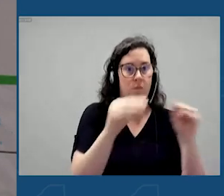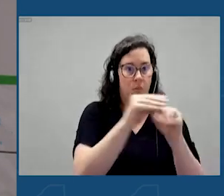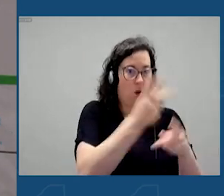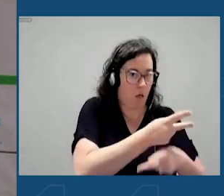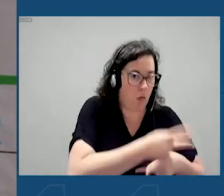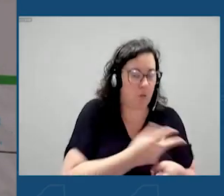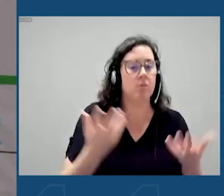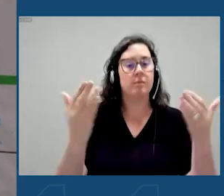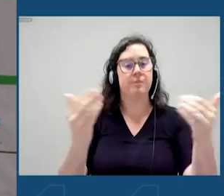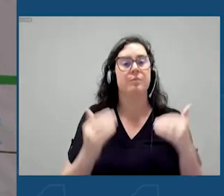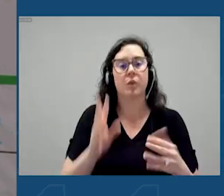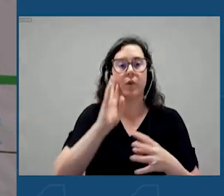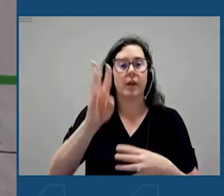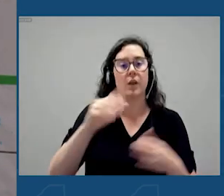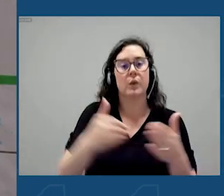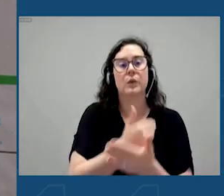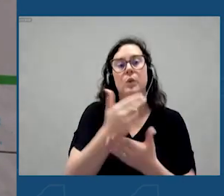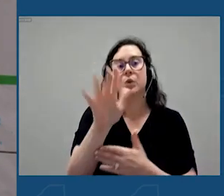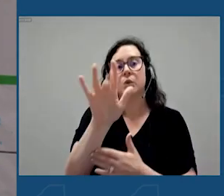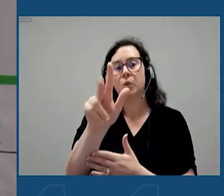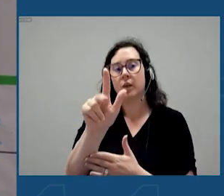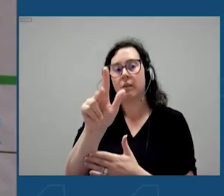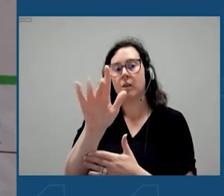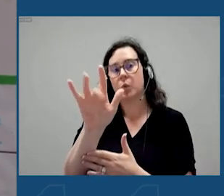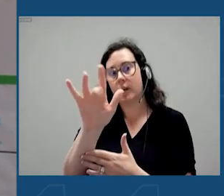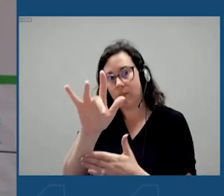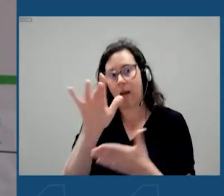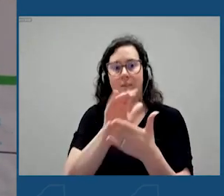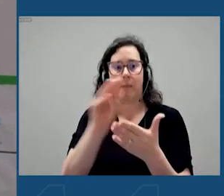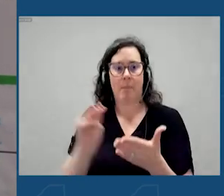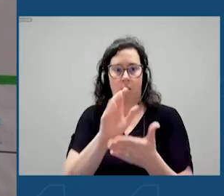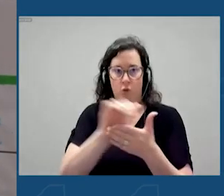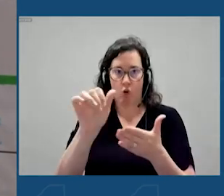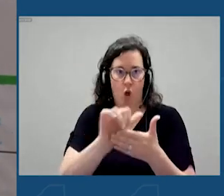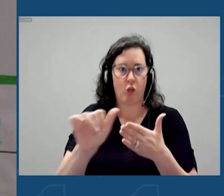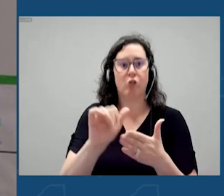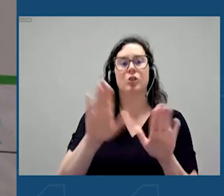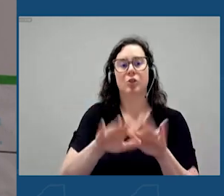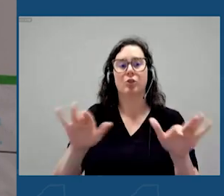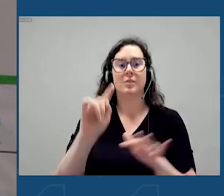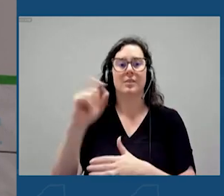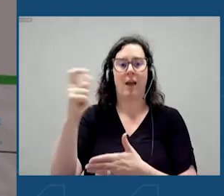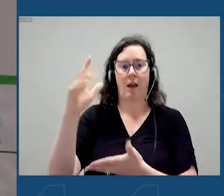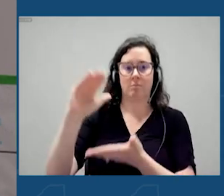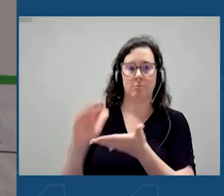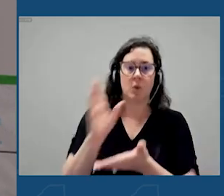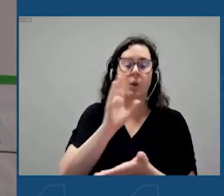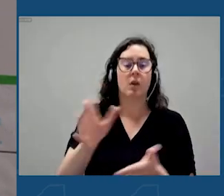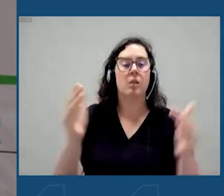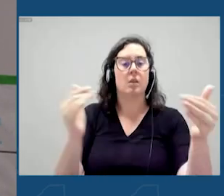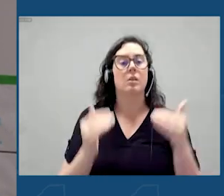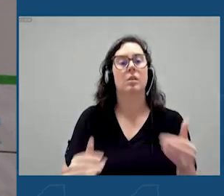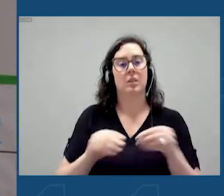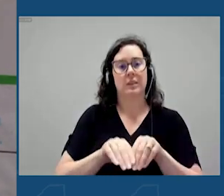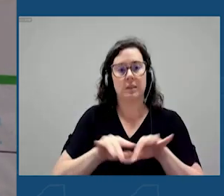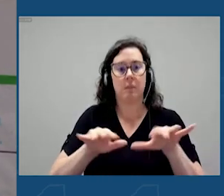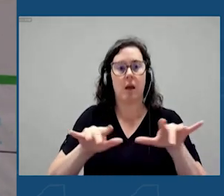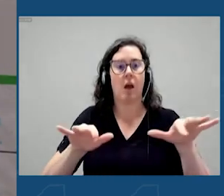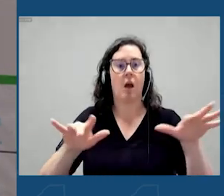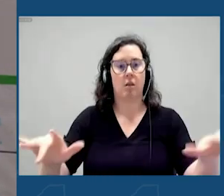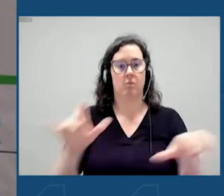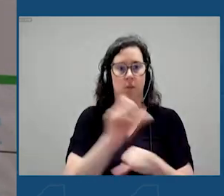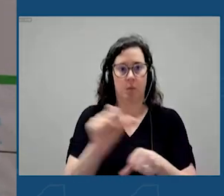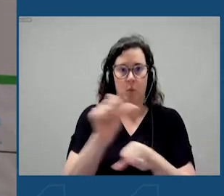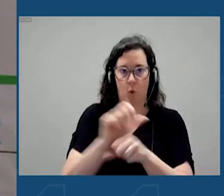new $25 million employer children tax credit, and creating and significantly expanding the employer-provided child care tax